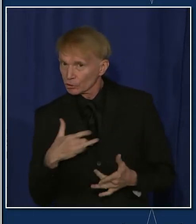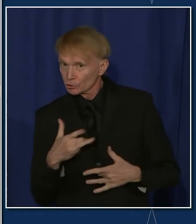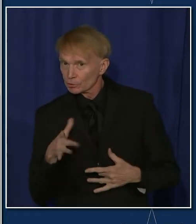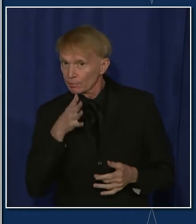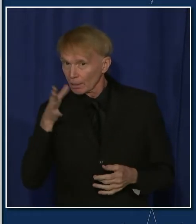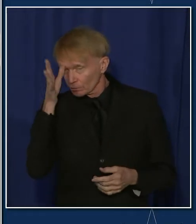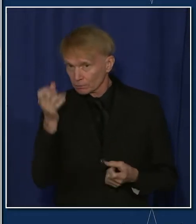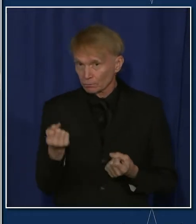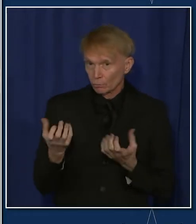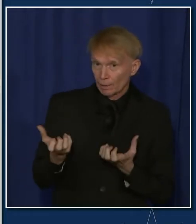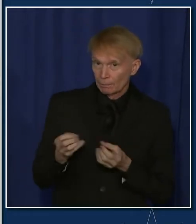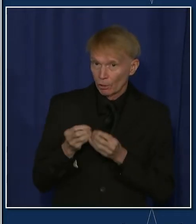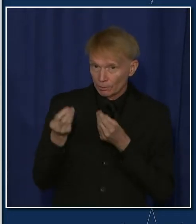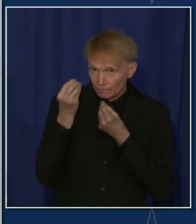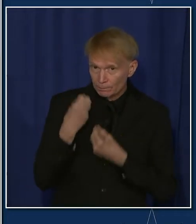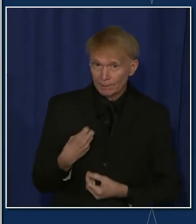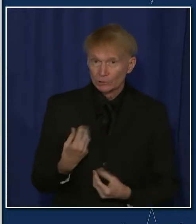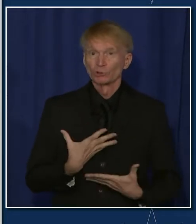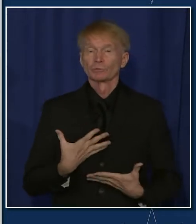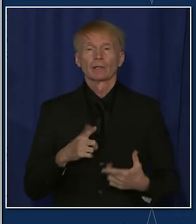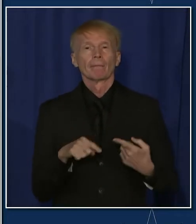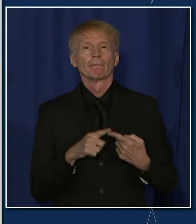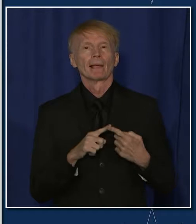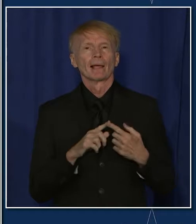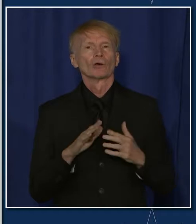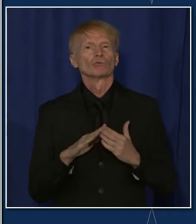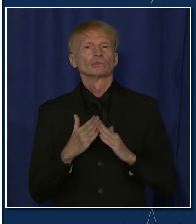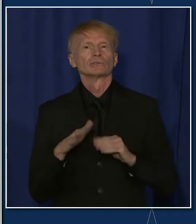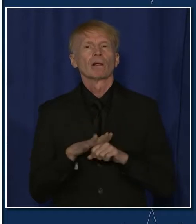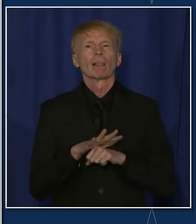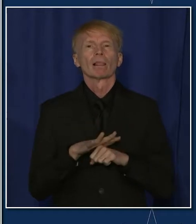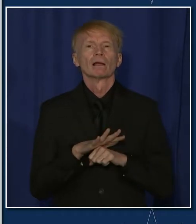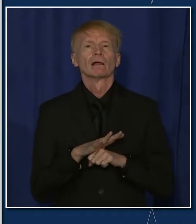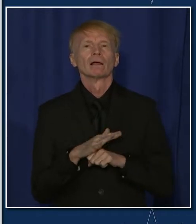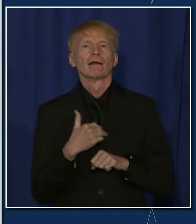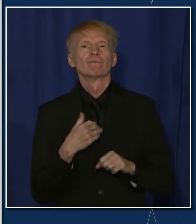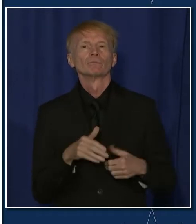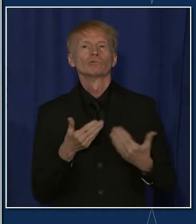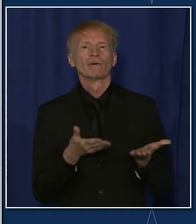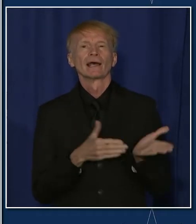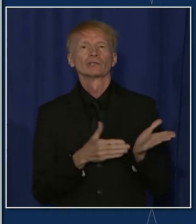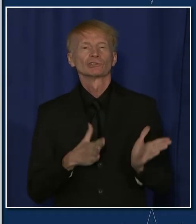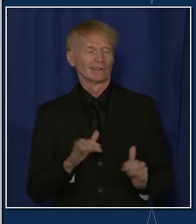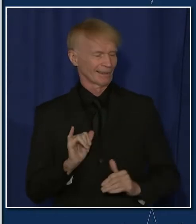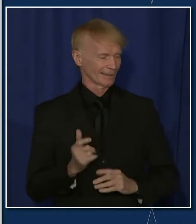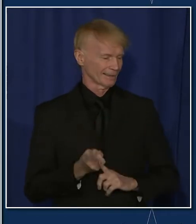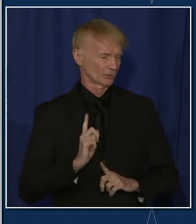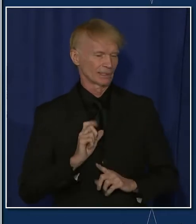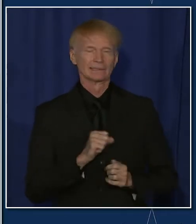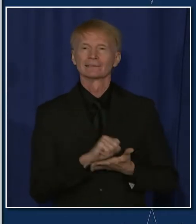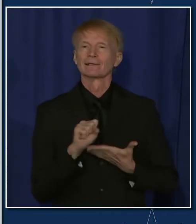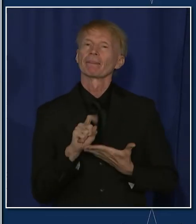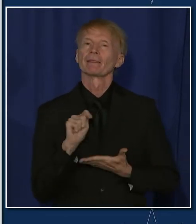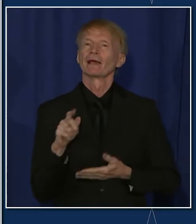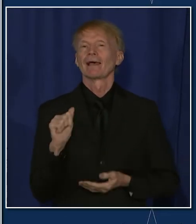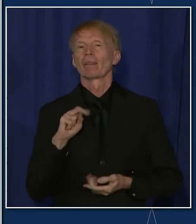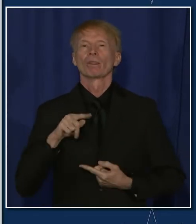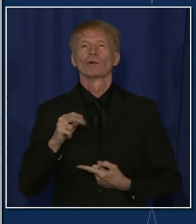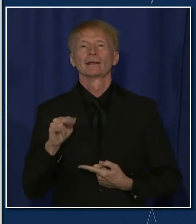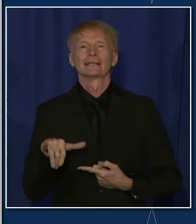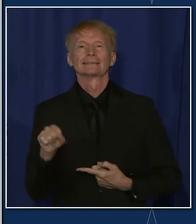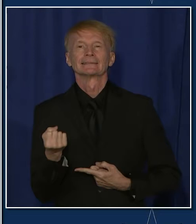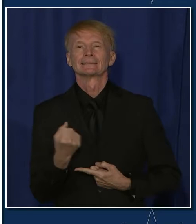parents have right now, and bringing regional providers. So for example, last week we partnered with St. Anthony's, who came to the Little